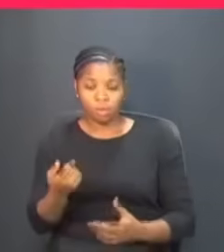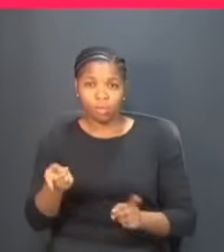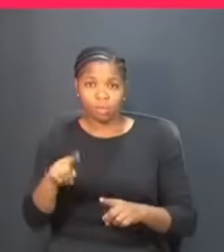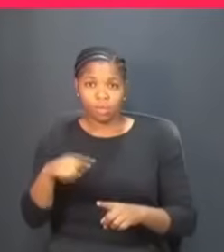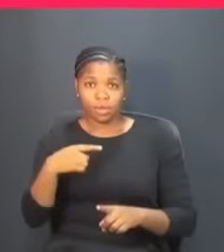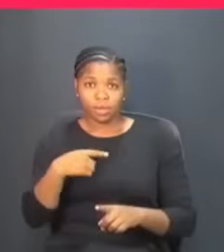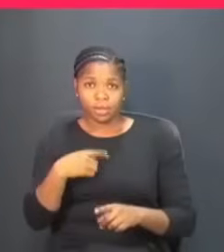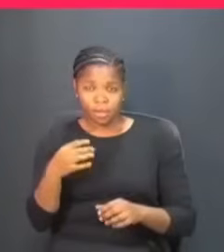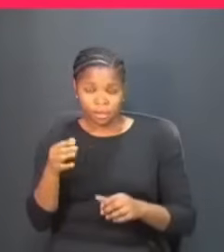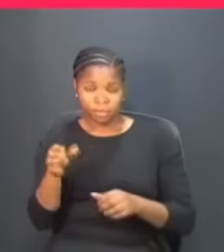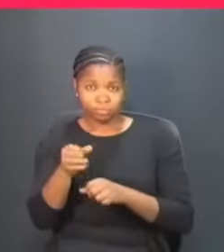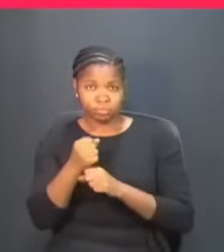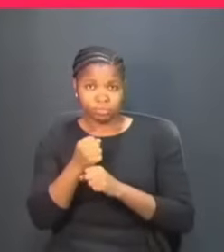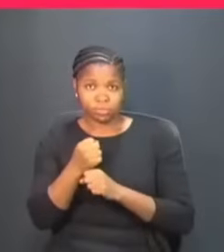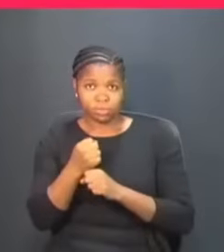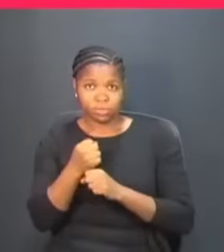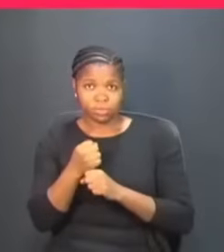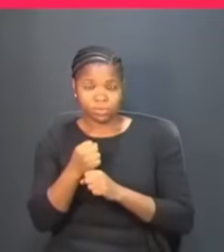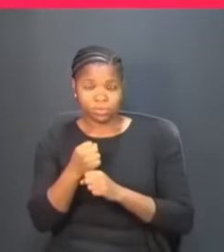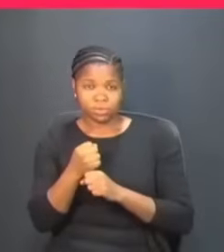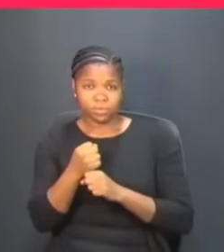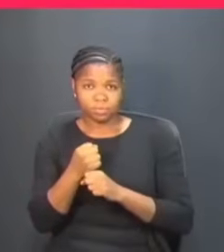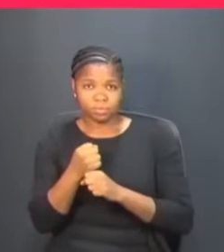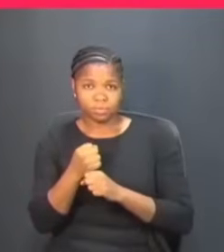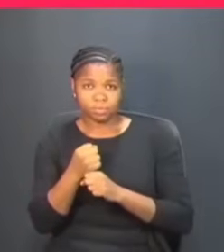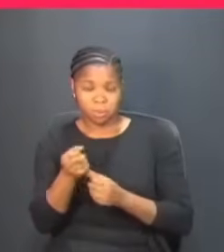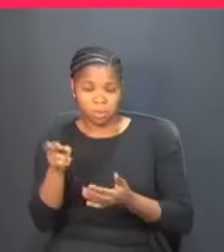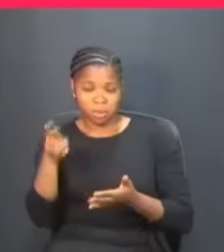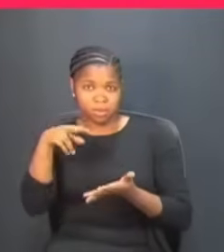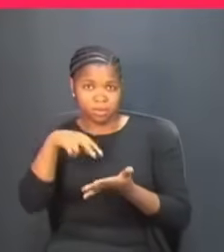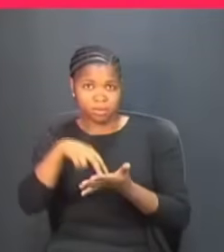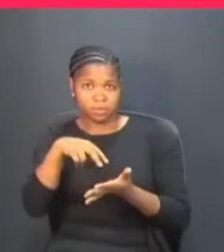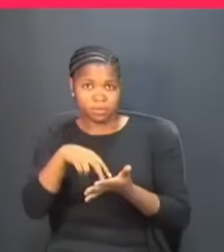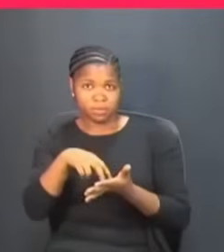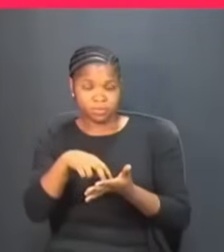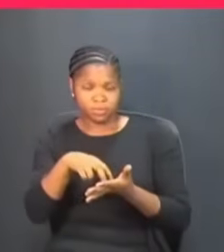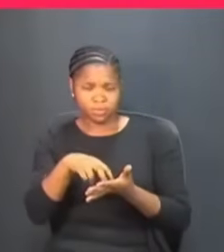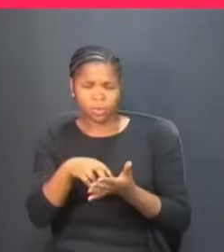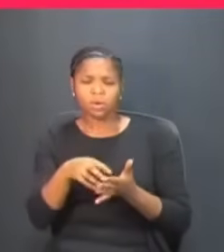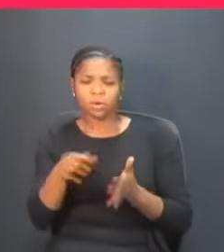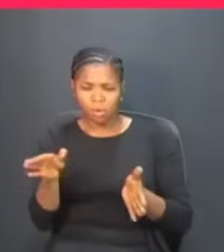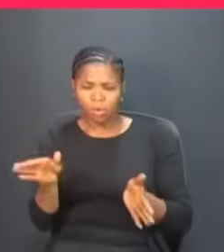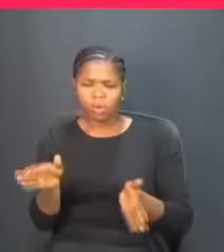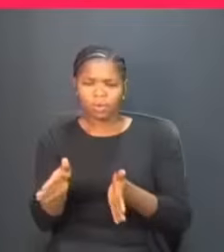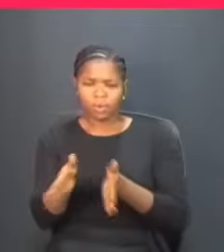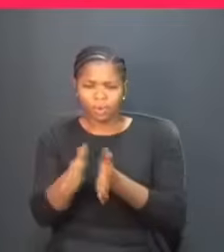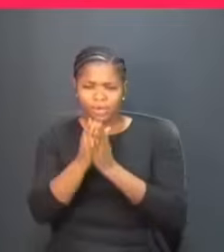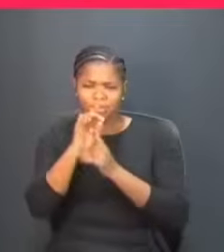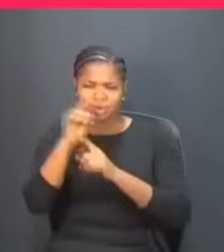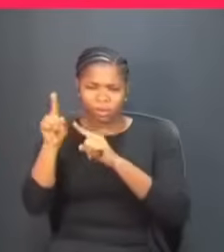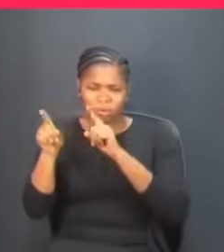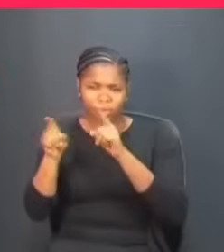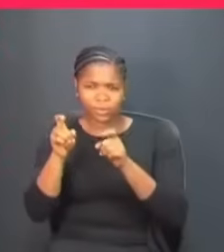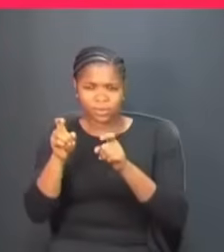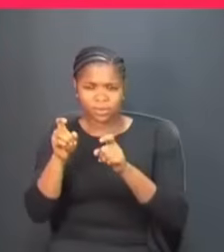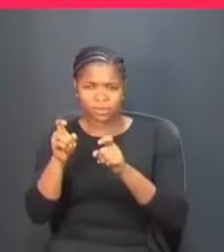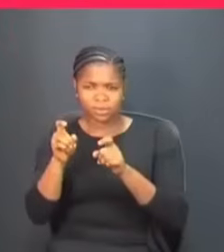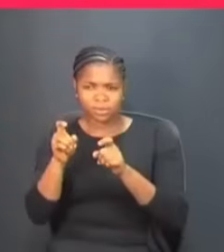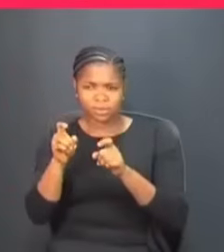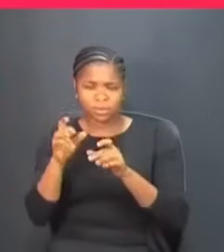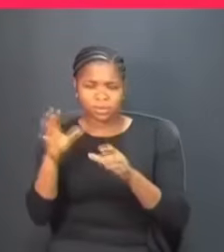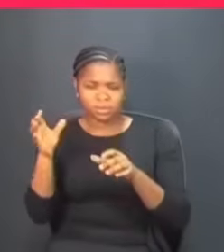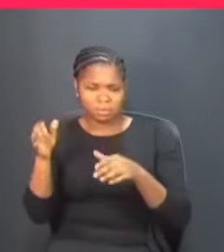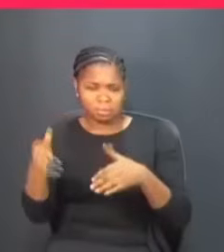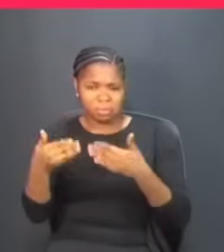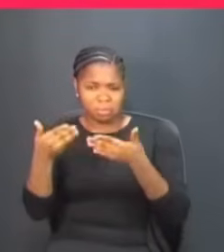Boama. His question resulted into an answer from the minister that I agree with you. If you go to Sisala, that is